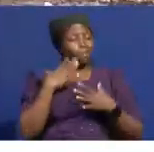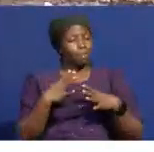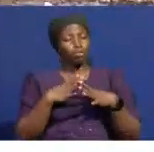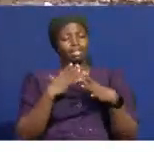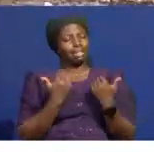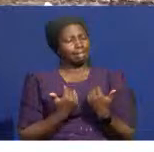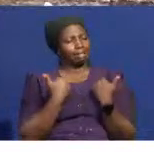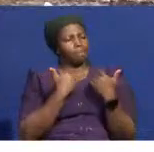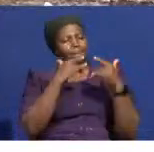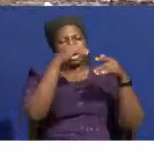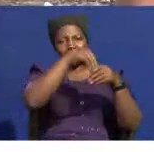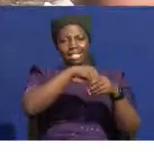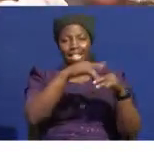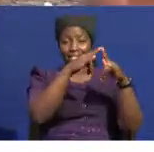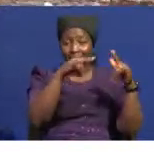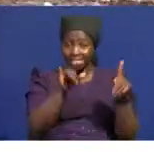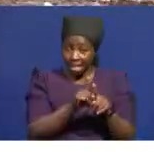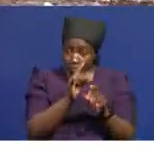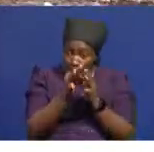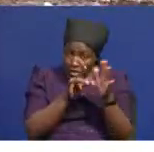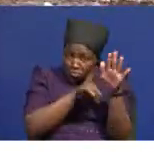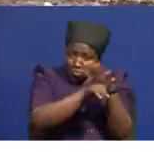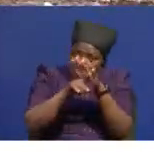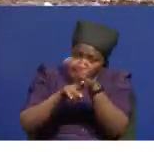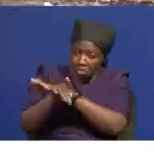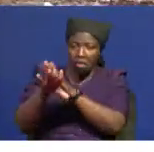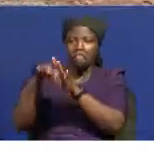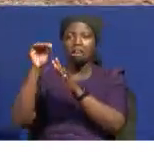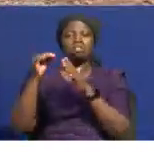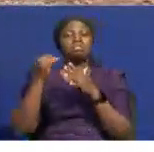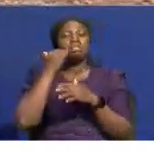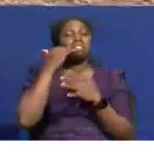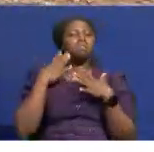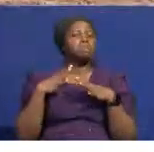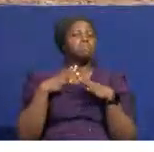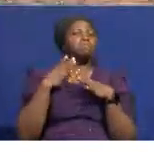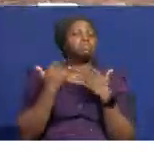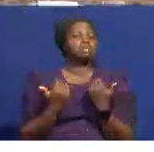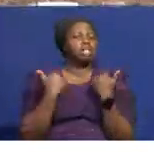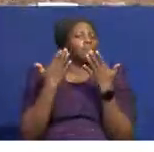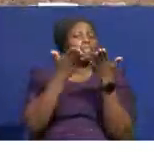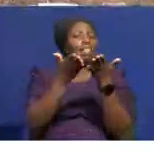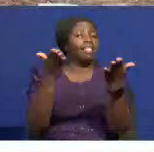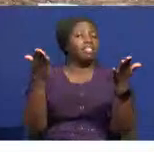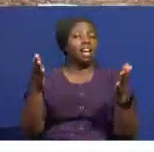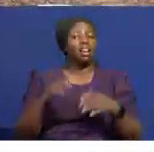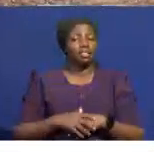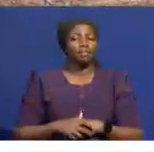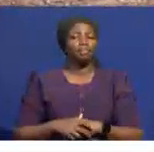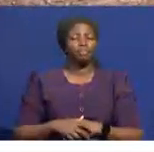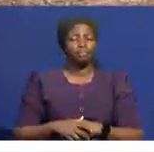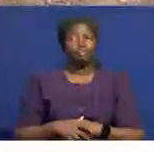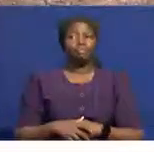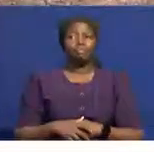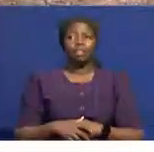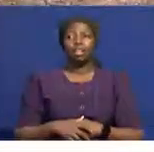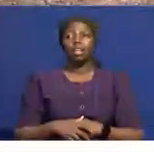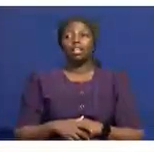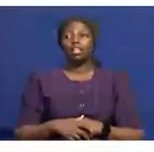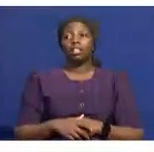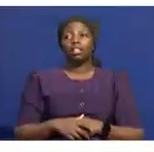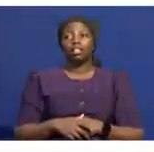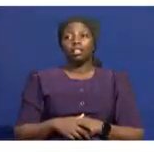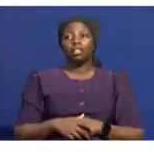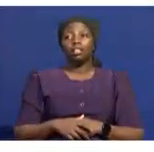maema. Hata saa ukiingia kwa hii maema, kuna watu wengi wanalala huku. Naka tu kwa habu, nasikia tu wakora, tunasidi kukusa